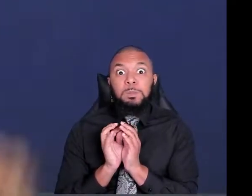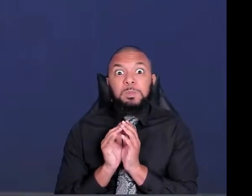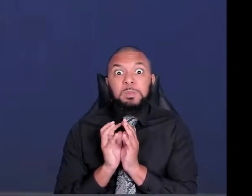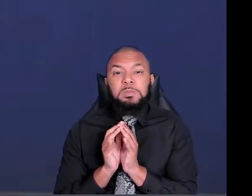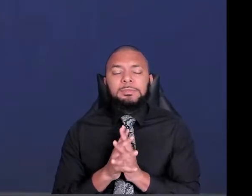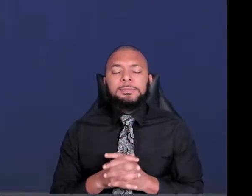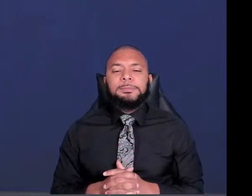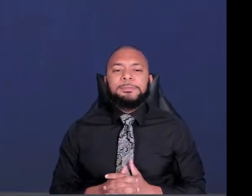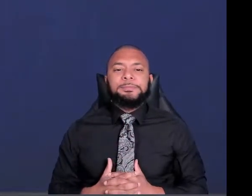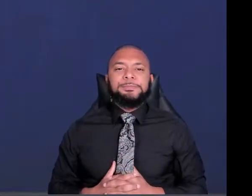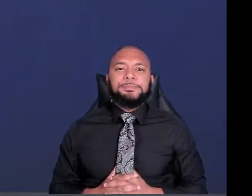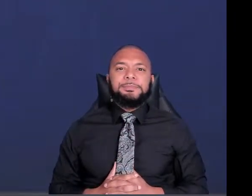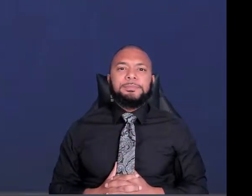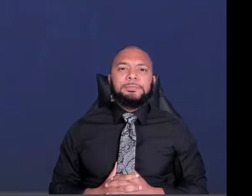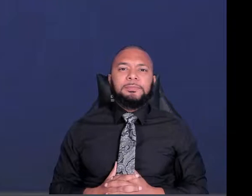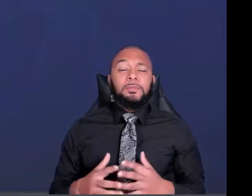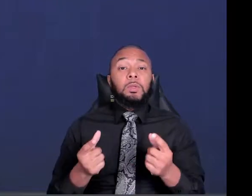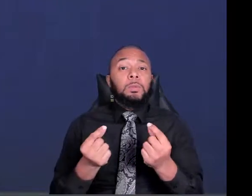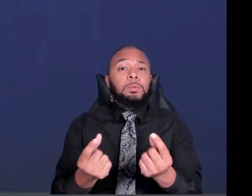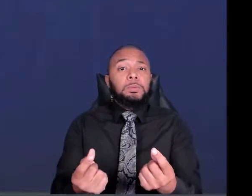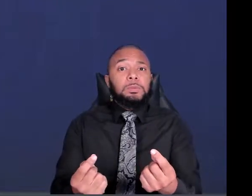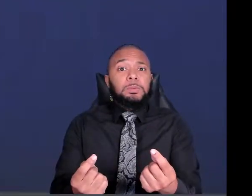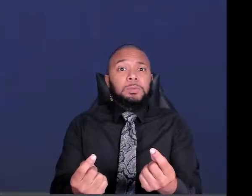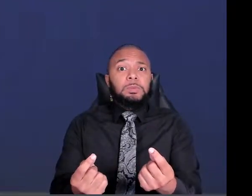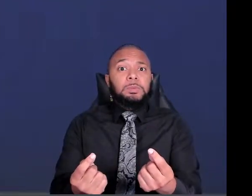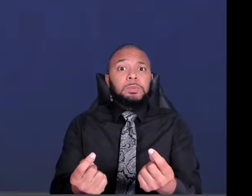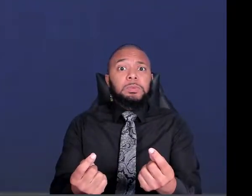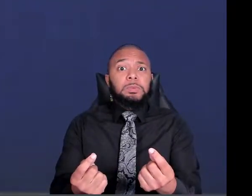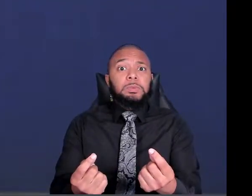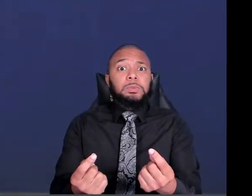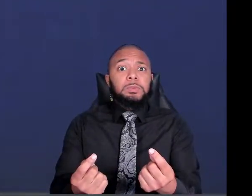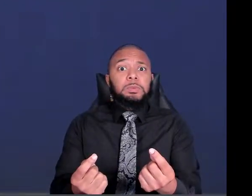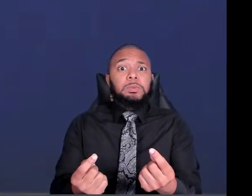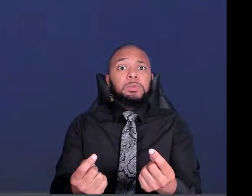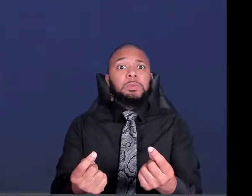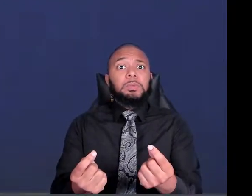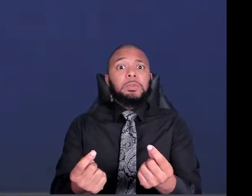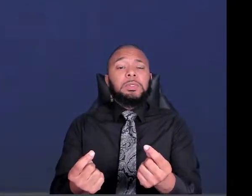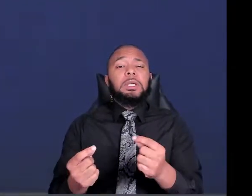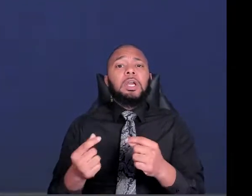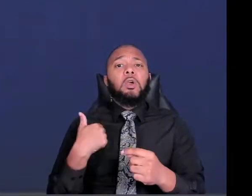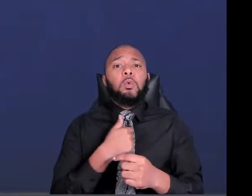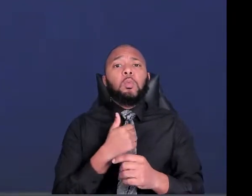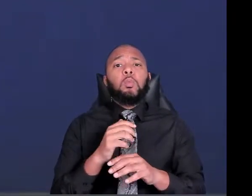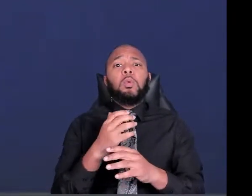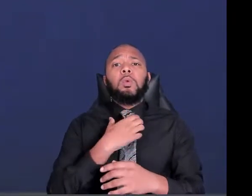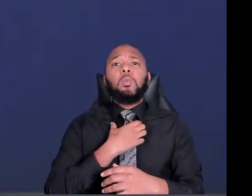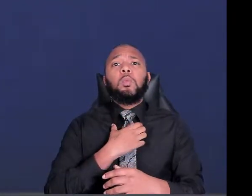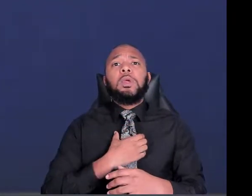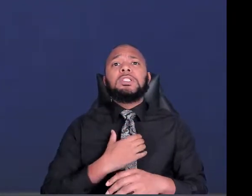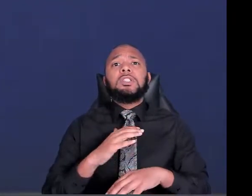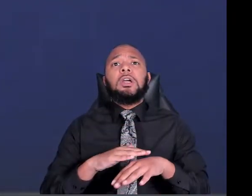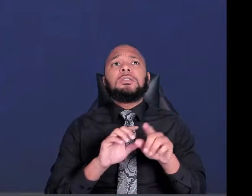So we do what anyone would do. We wish upon a star.